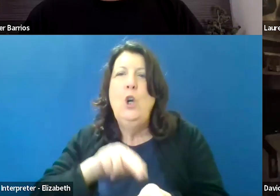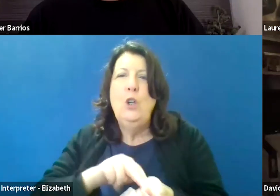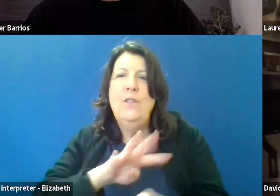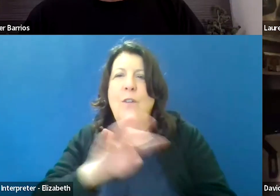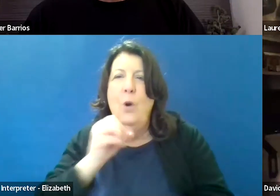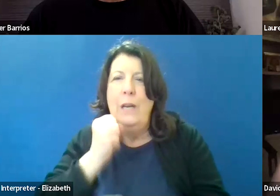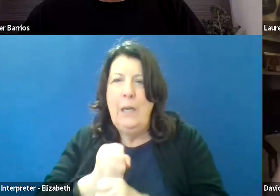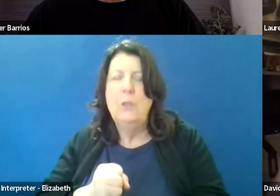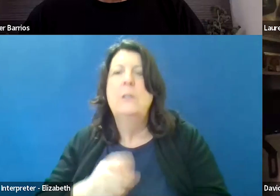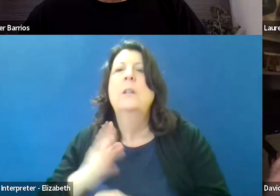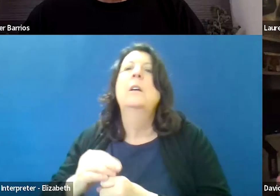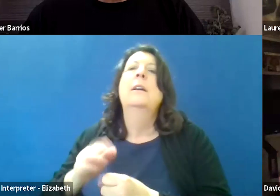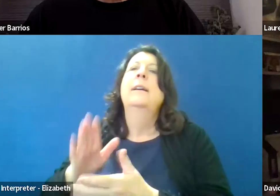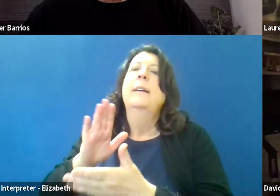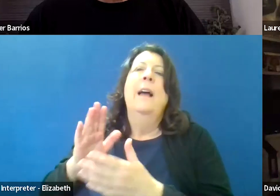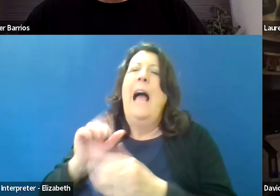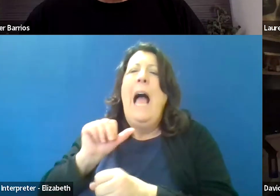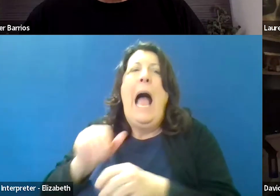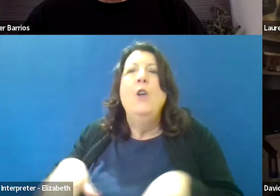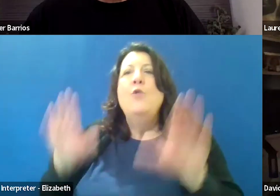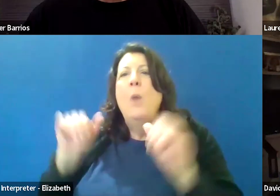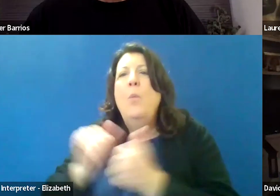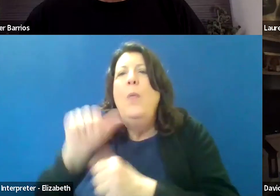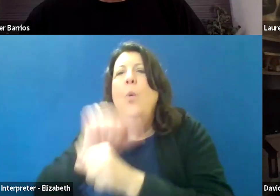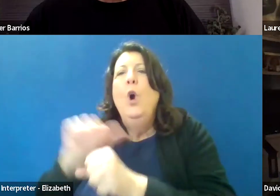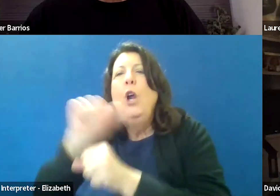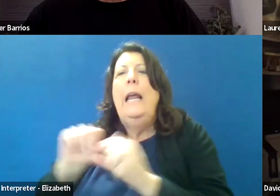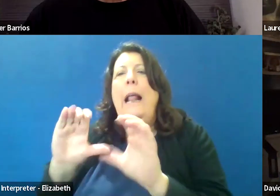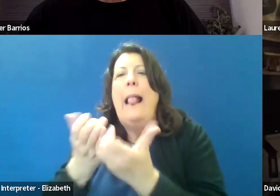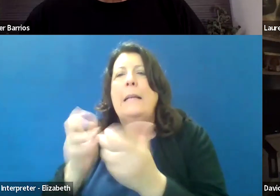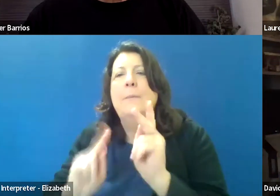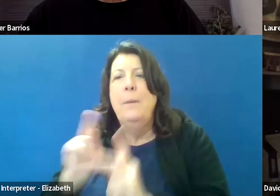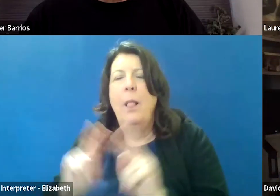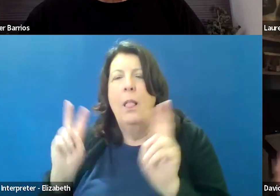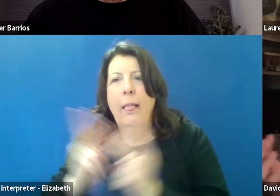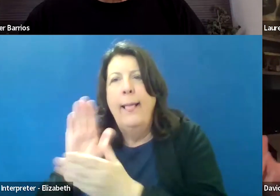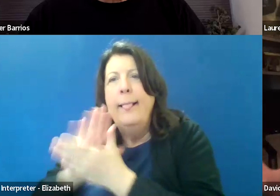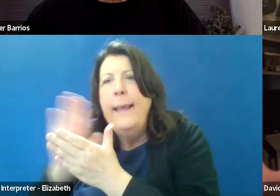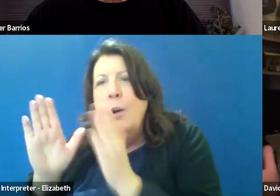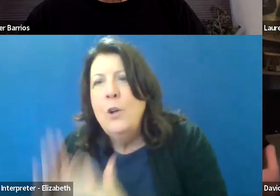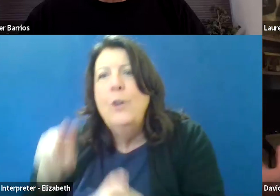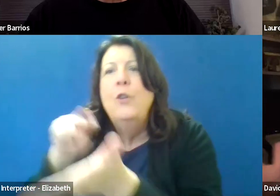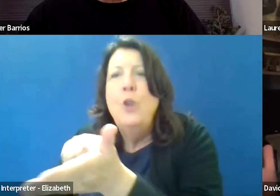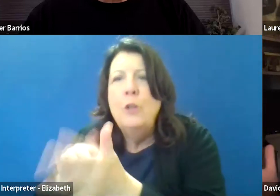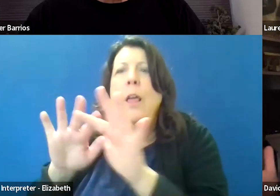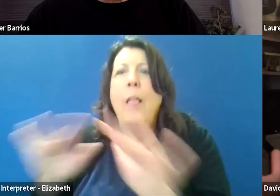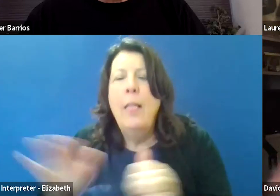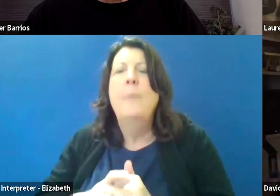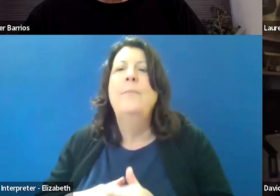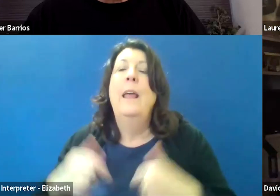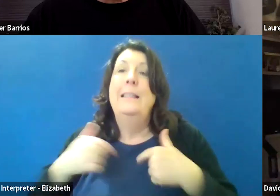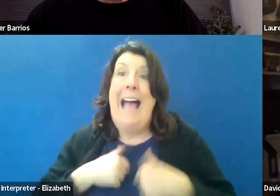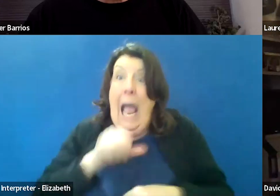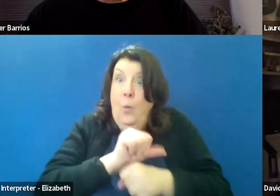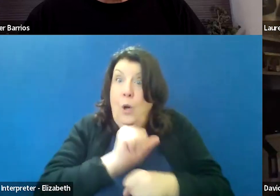physicians assistants, janitors, cooks. I knew all those people growing up. I was a janitor at my dining hall at Yale, like, because I was on scholarship, I had to make money. So it's